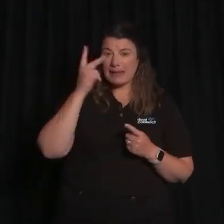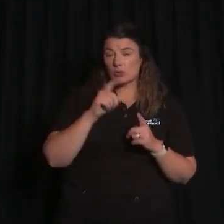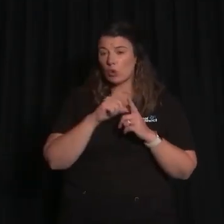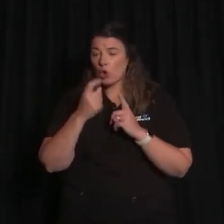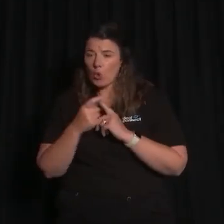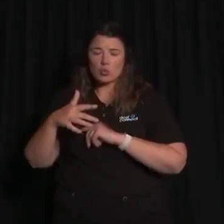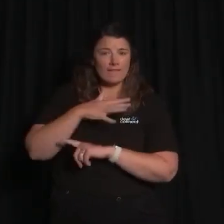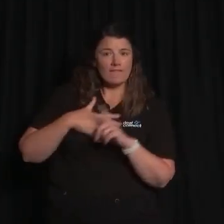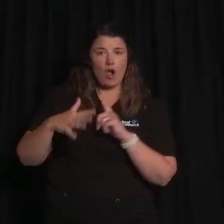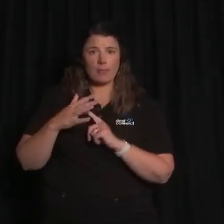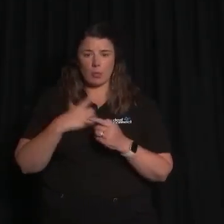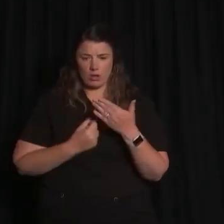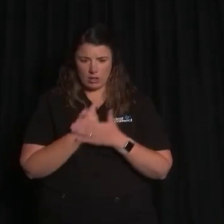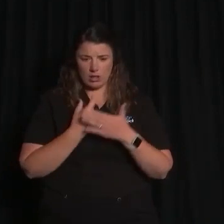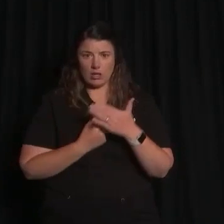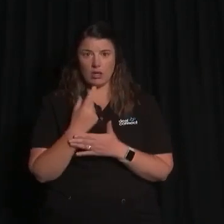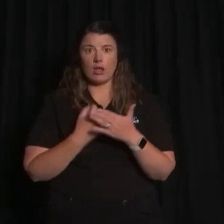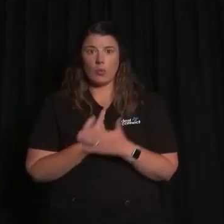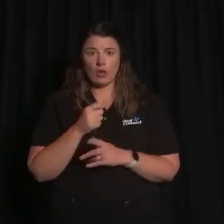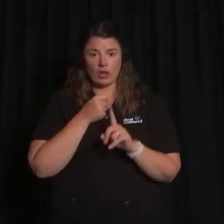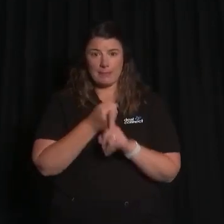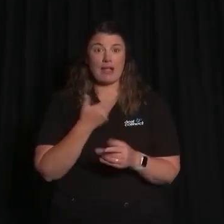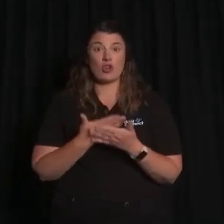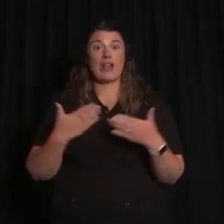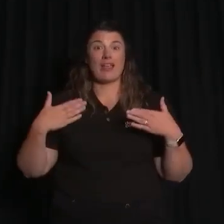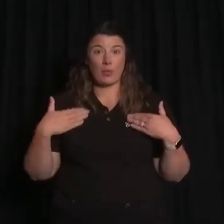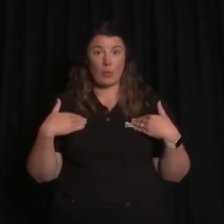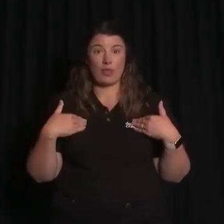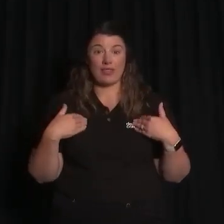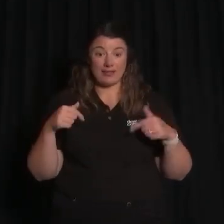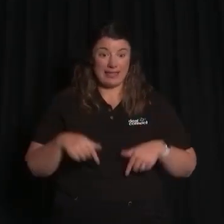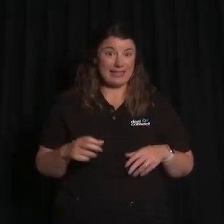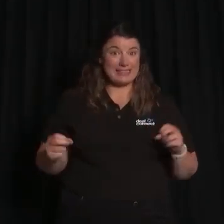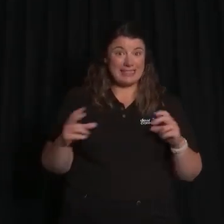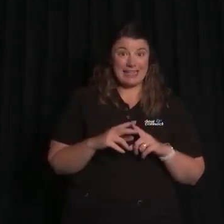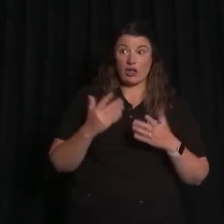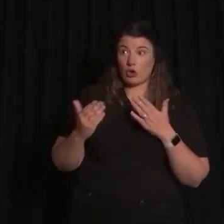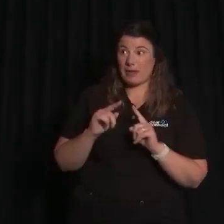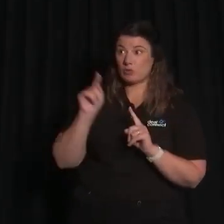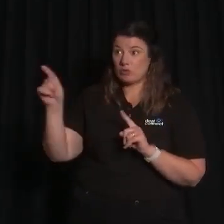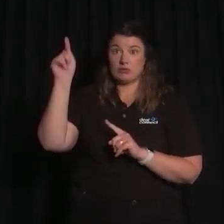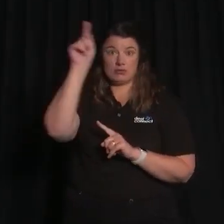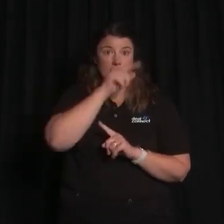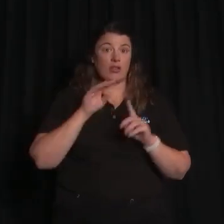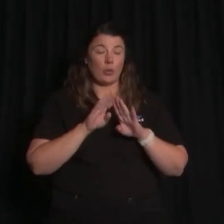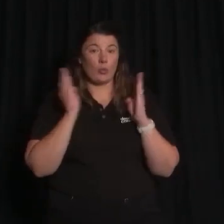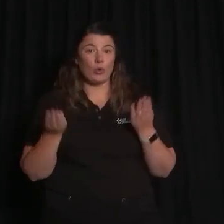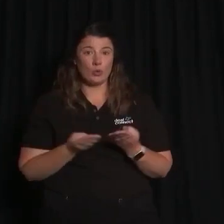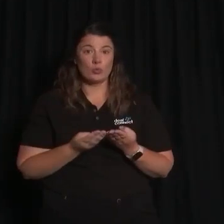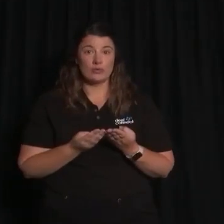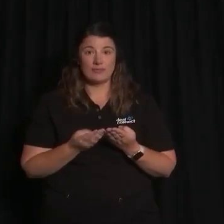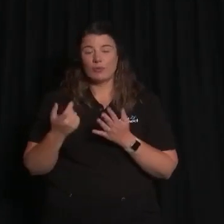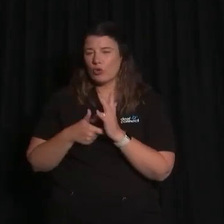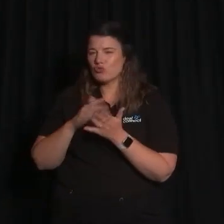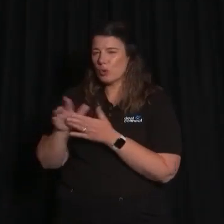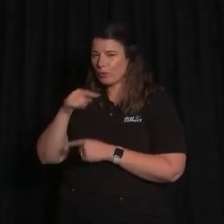cultural environment which is leading to the same kinds of health consequences here in Sydney as it is in many other parts of the world, and this is something Ruth's going to